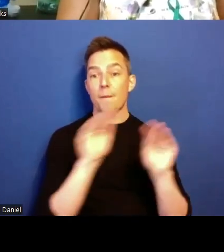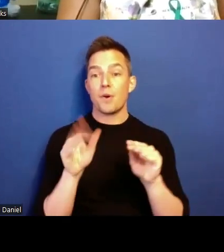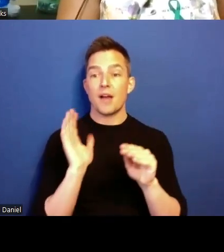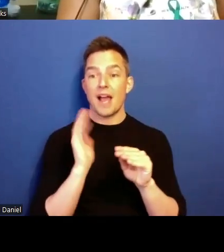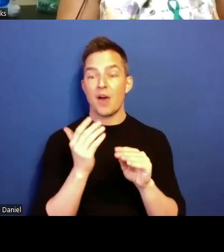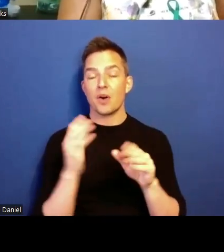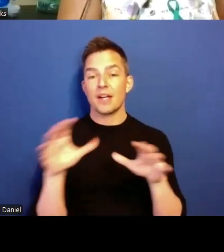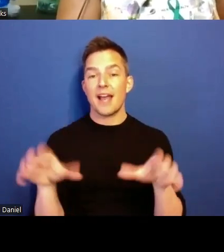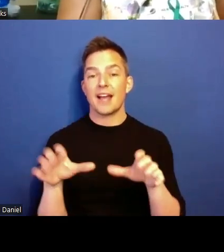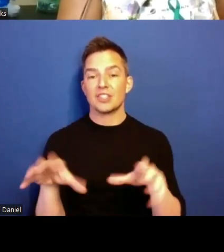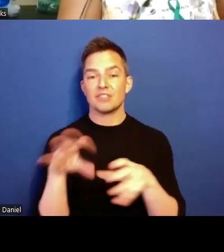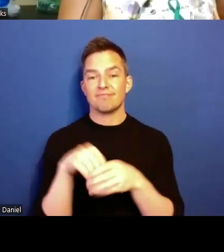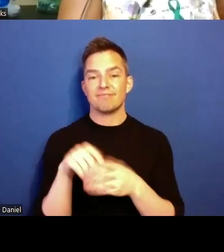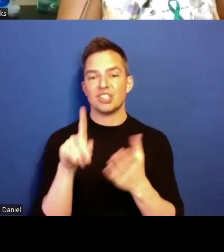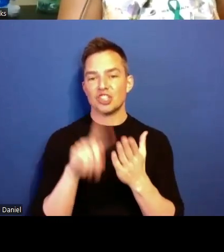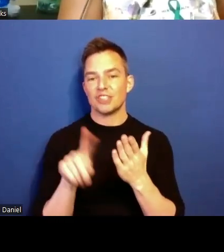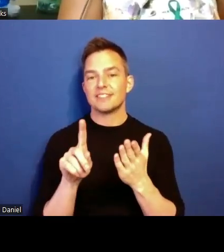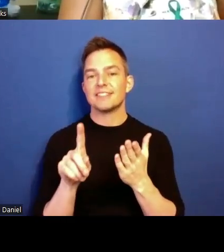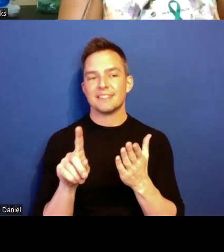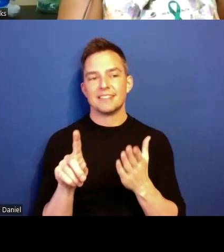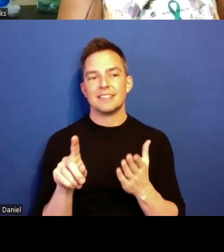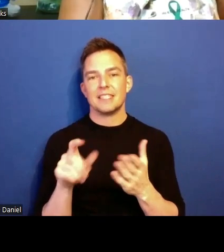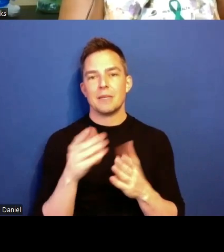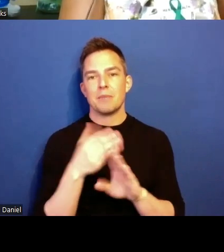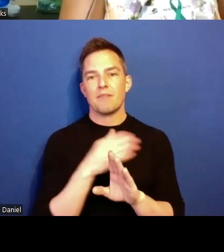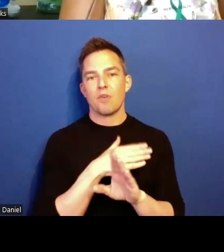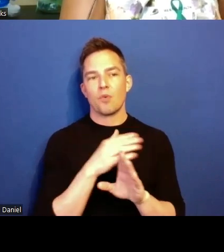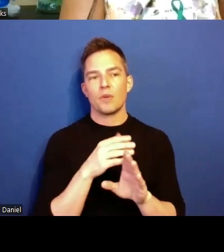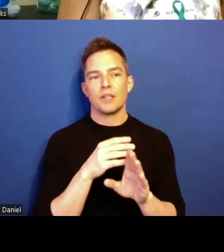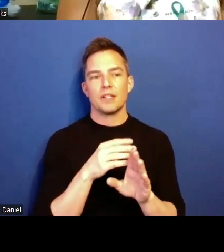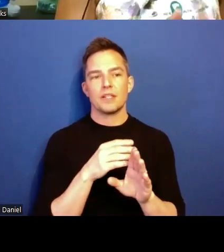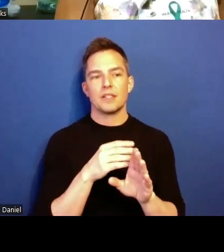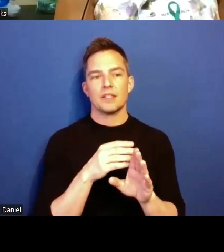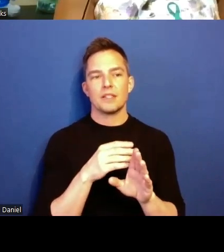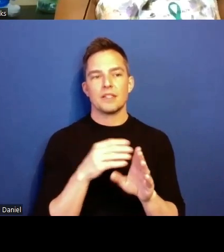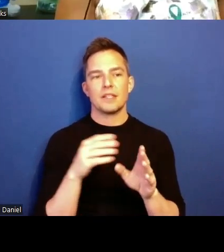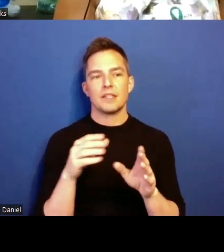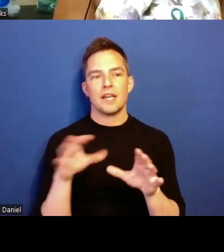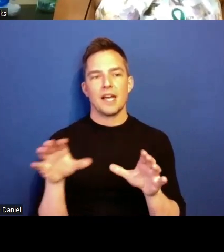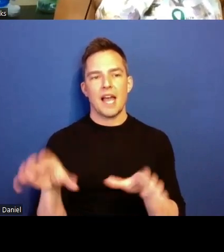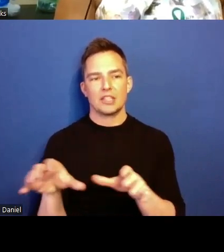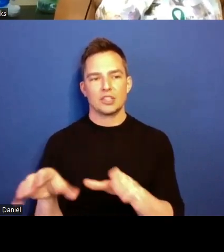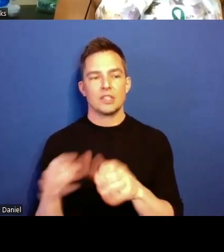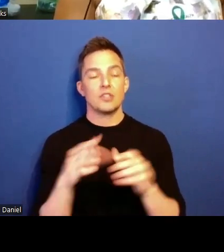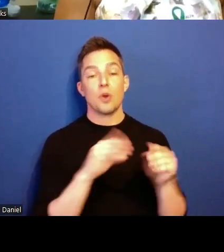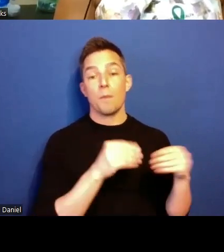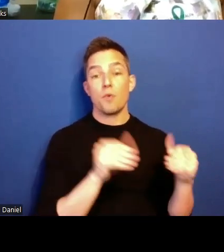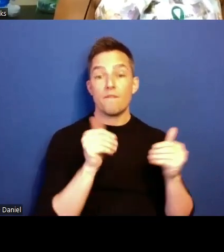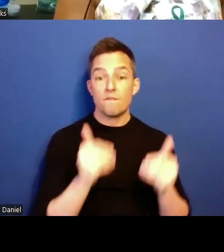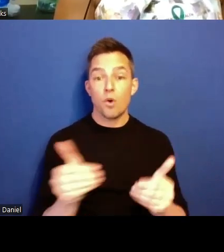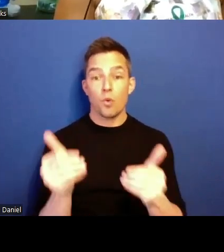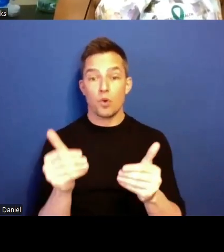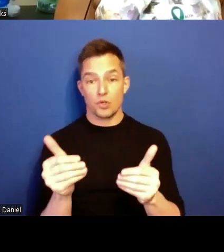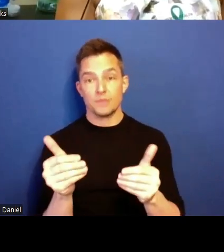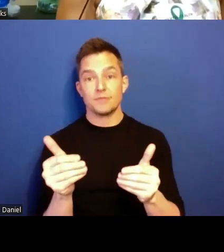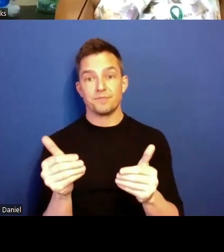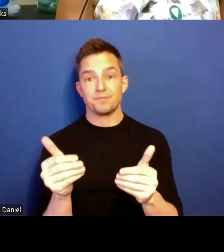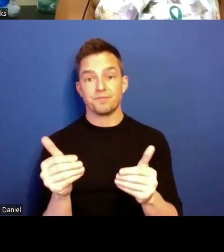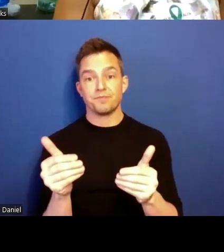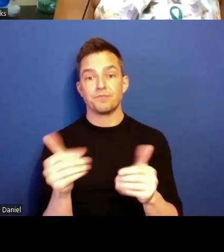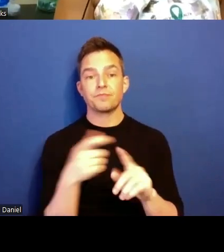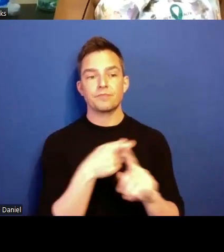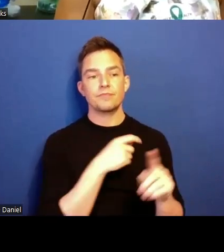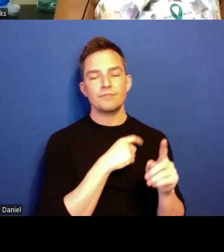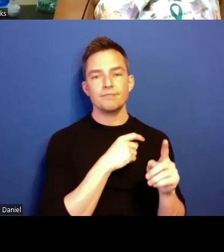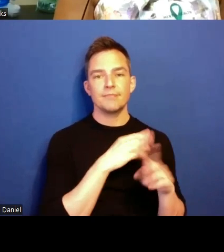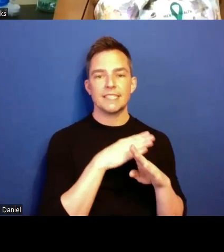emotions rather, in check before we go into action. So you want to move forward from being